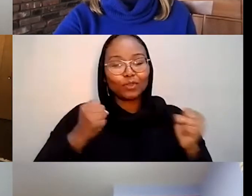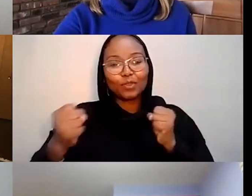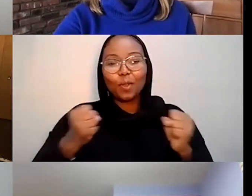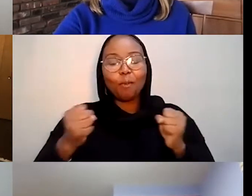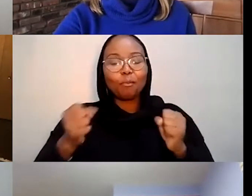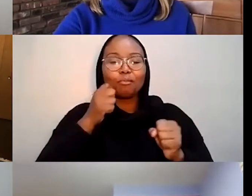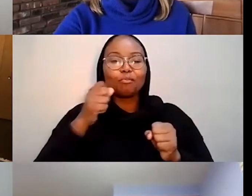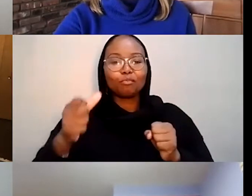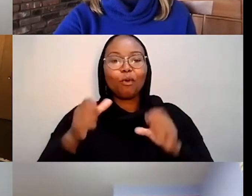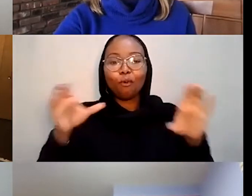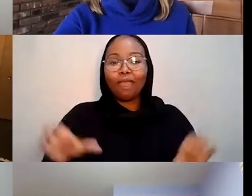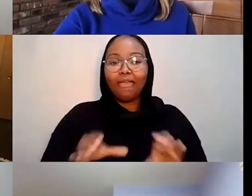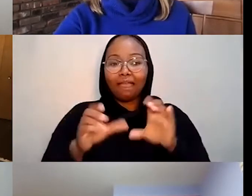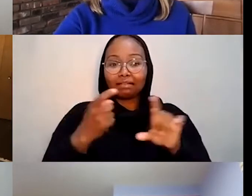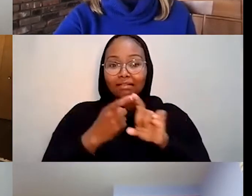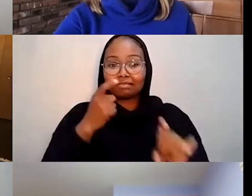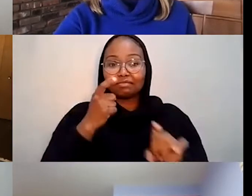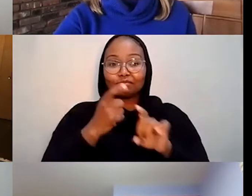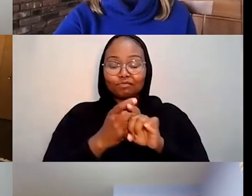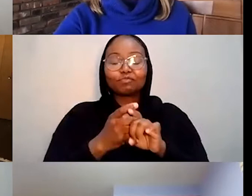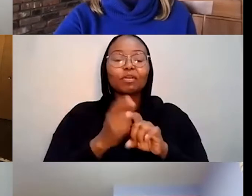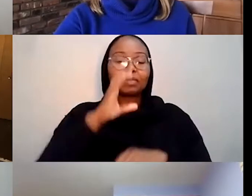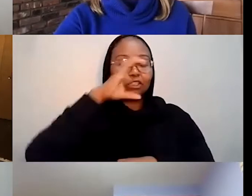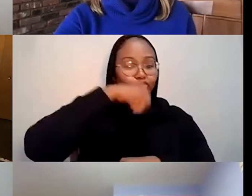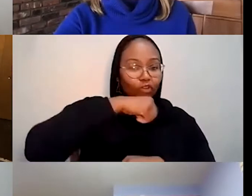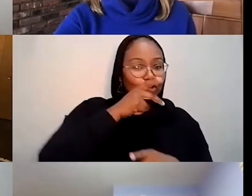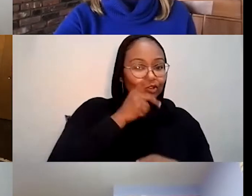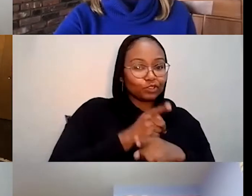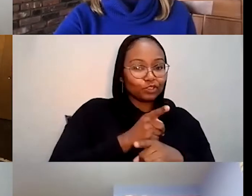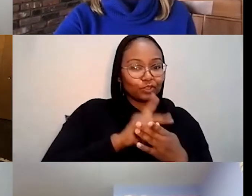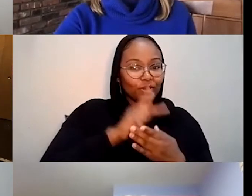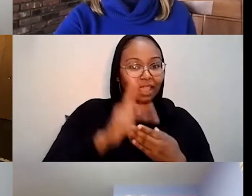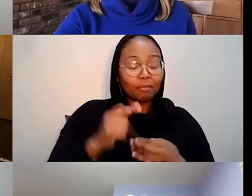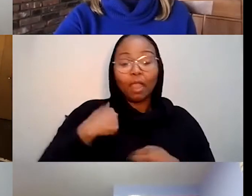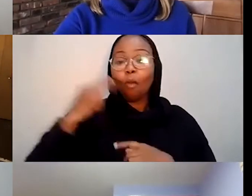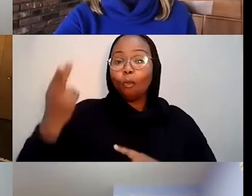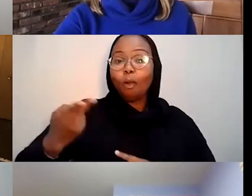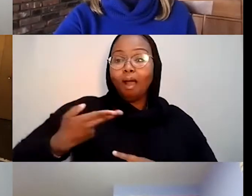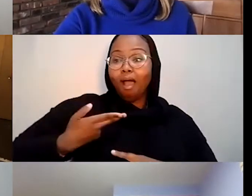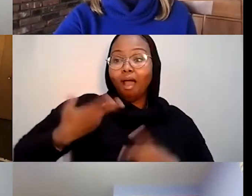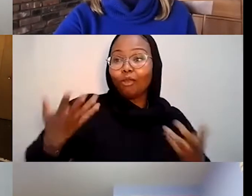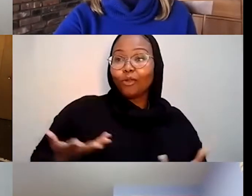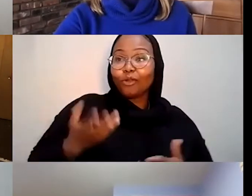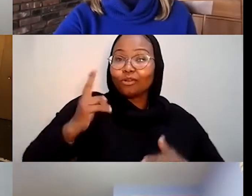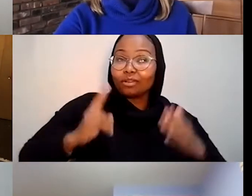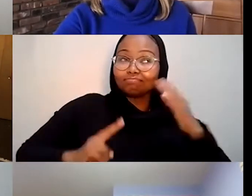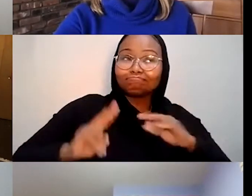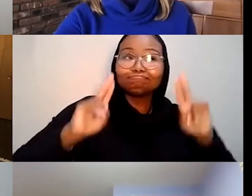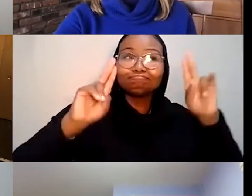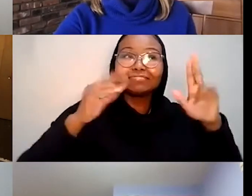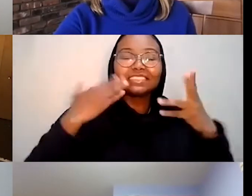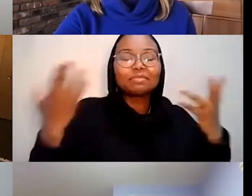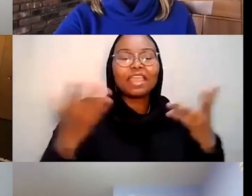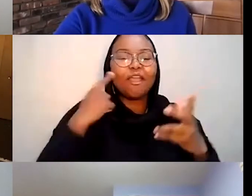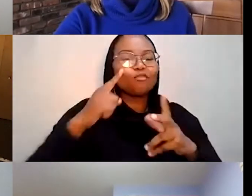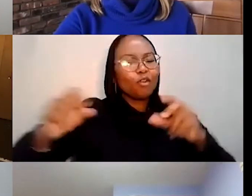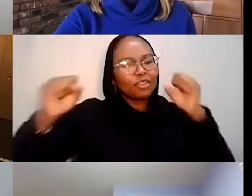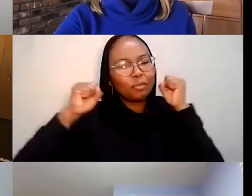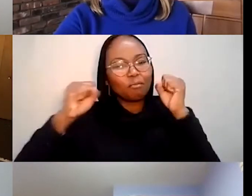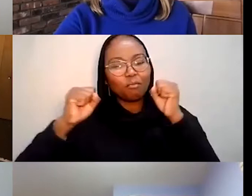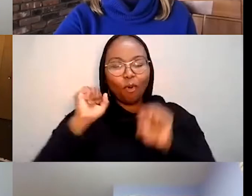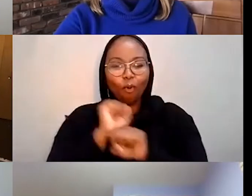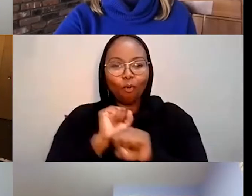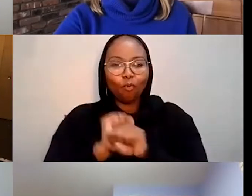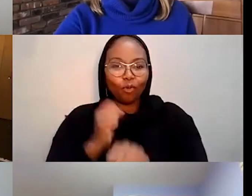Campaign. We are honored to be together today to celebrate the bold work, and it's seriously bold work, of the Sisterhood of